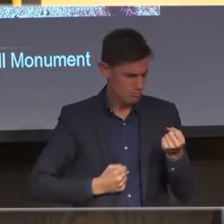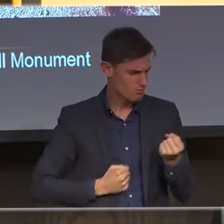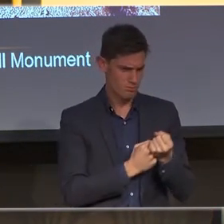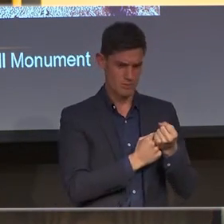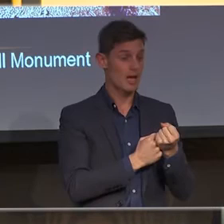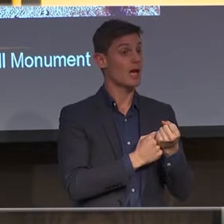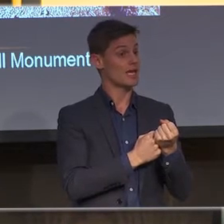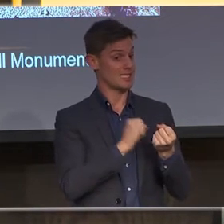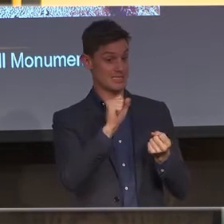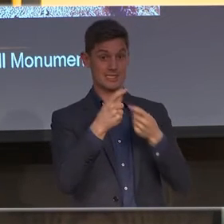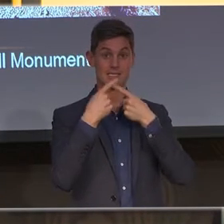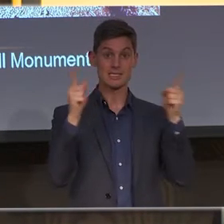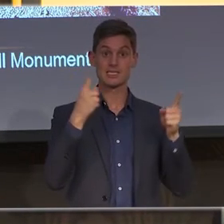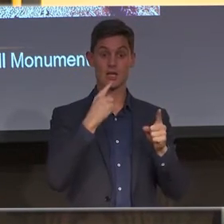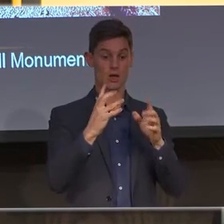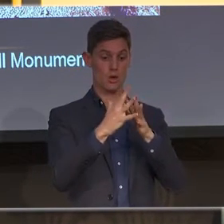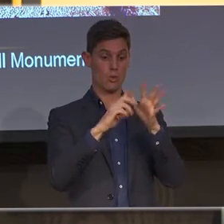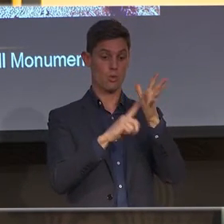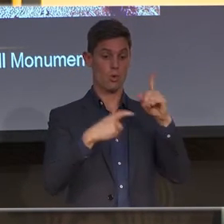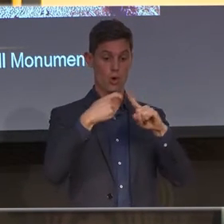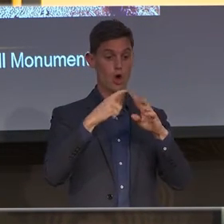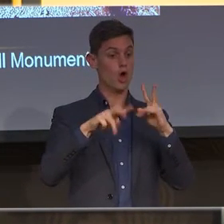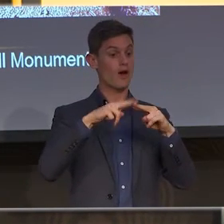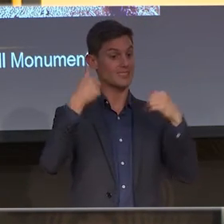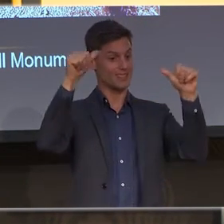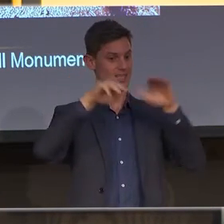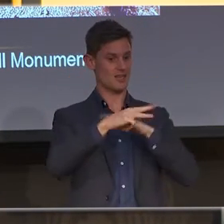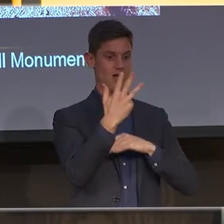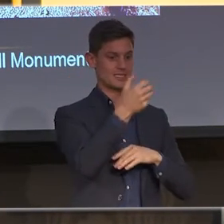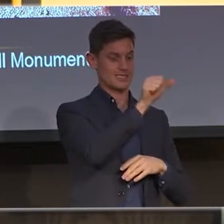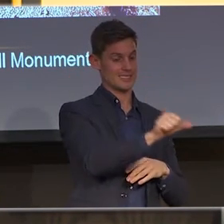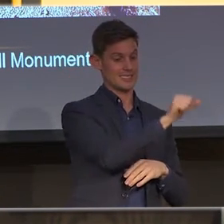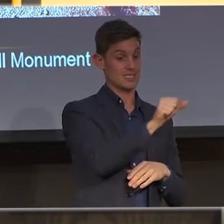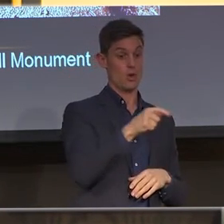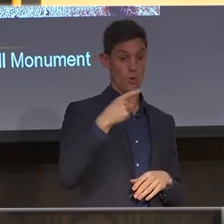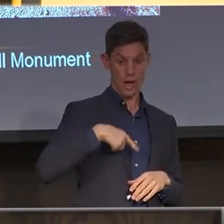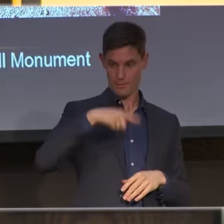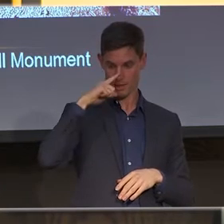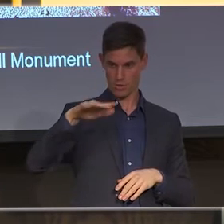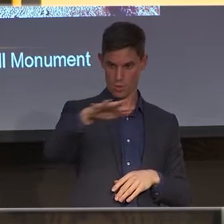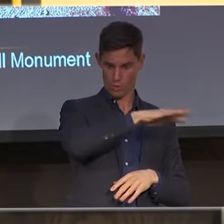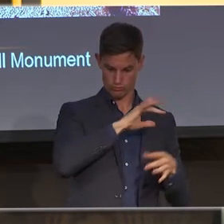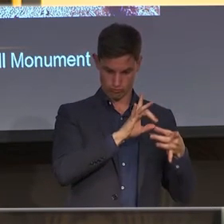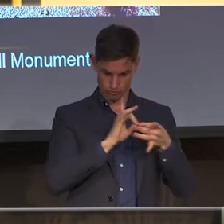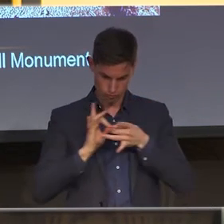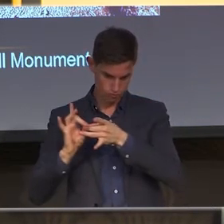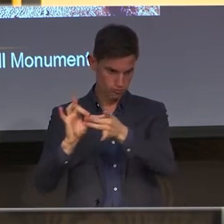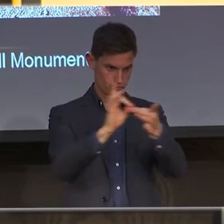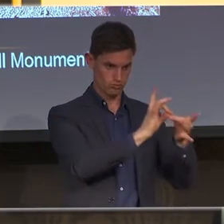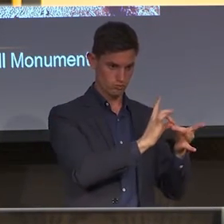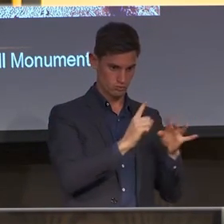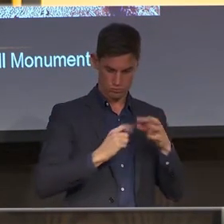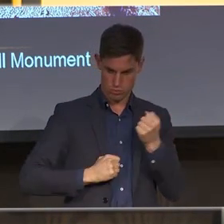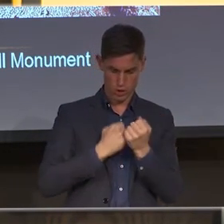in his address that the walk-off succeeded in 1966 because of the unity of the people to stay solidly together in